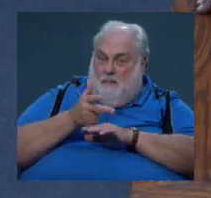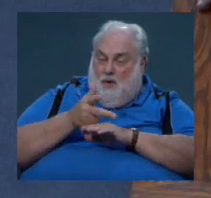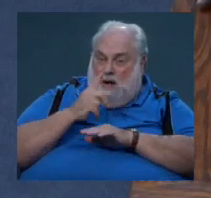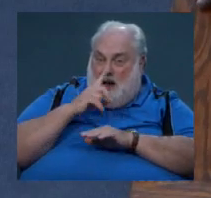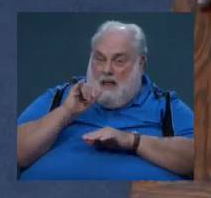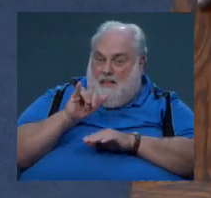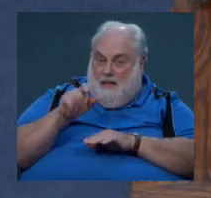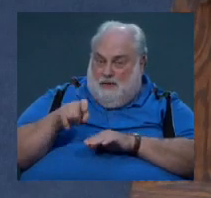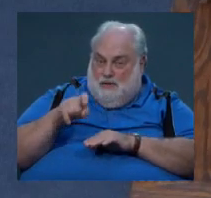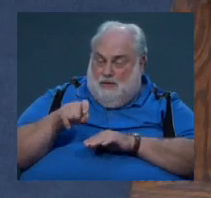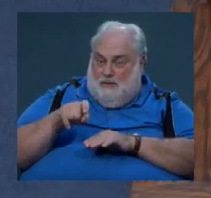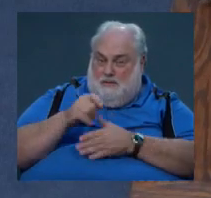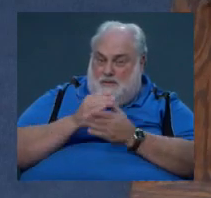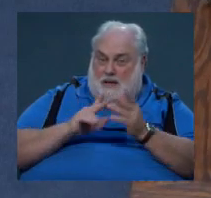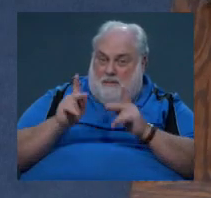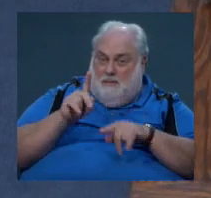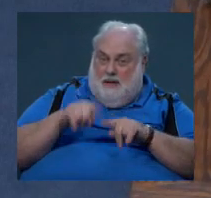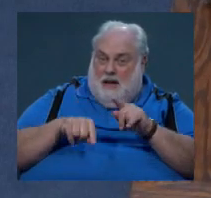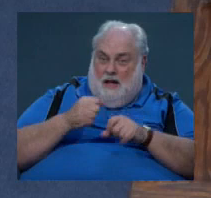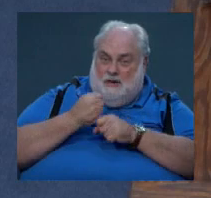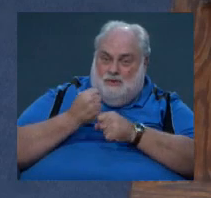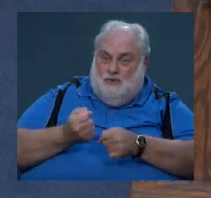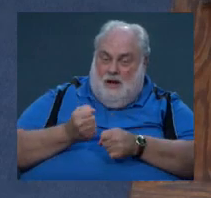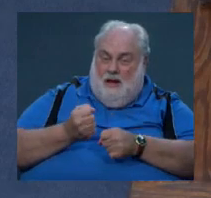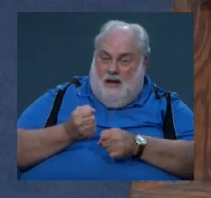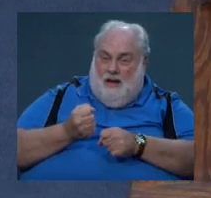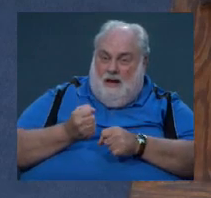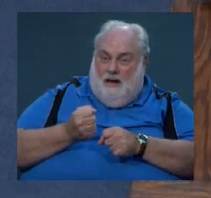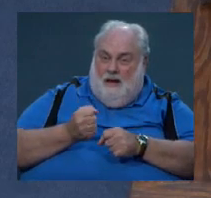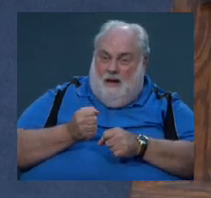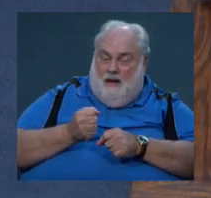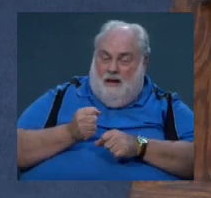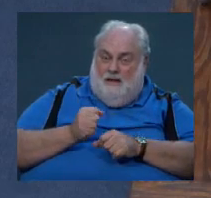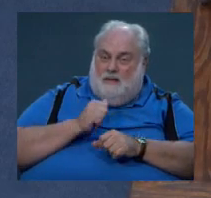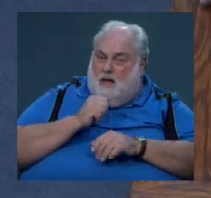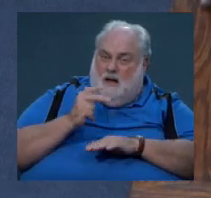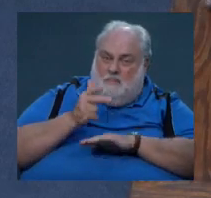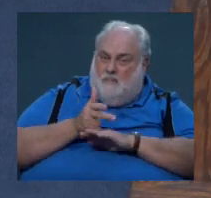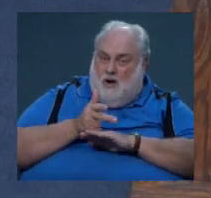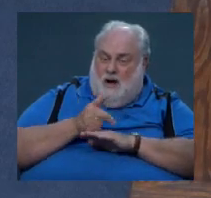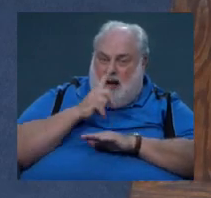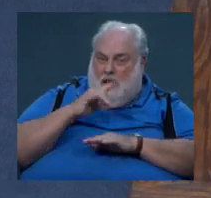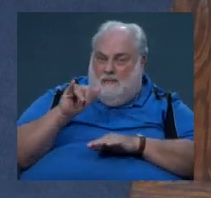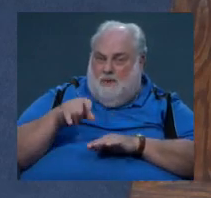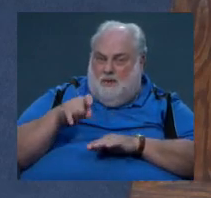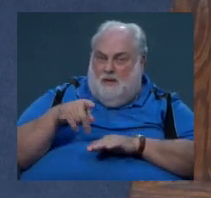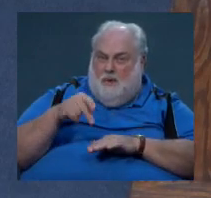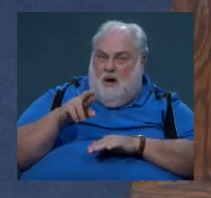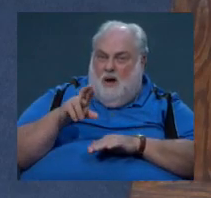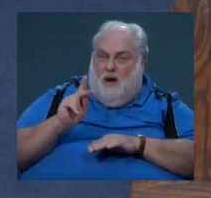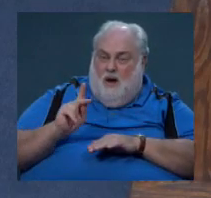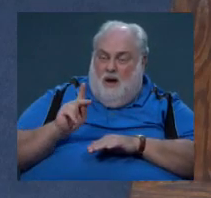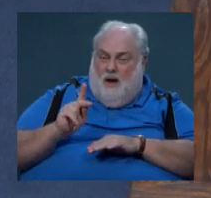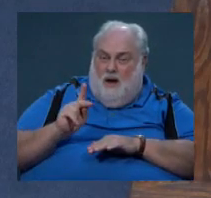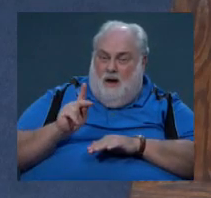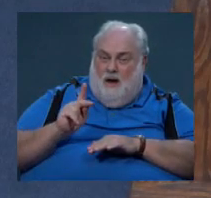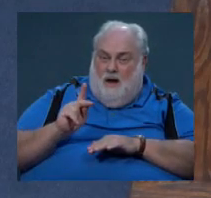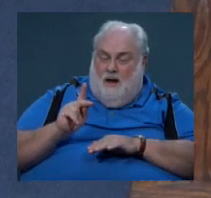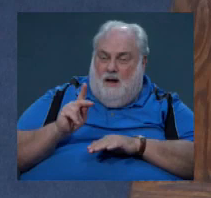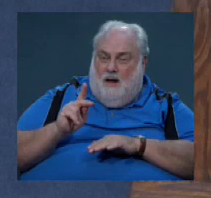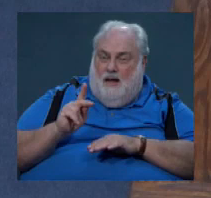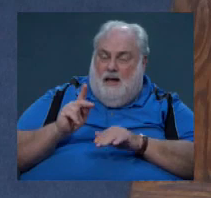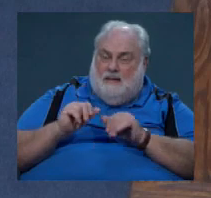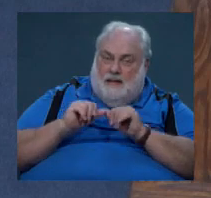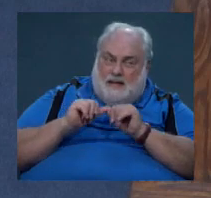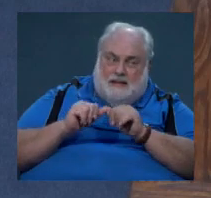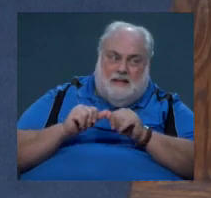saying? Some people can't drive. They ain't gonna park like they supposed to park. And with weeding, and as I've